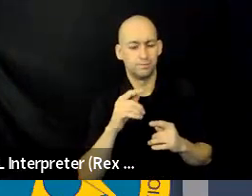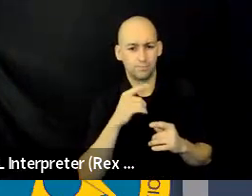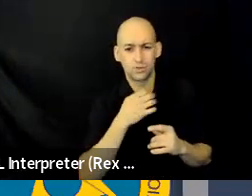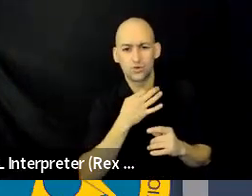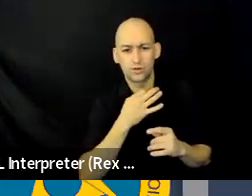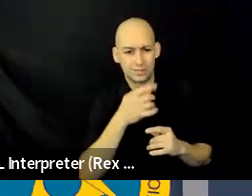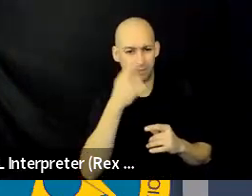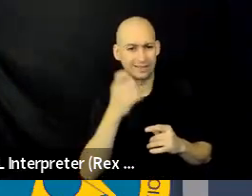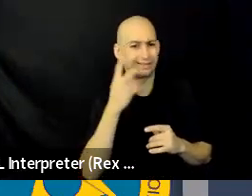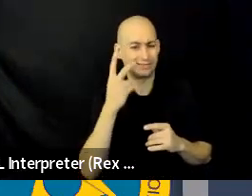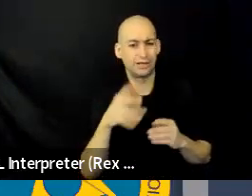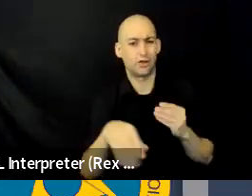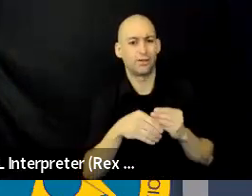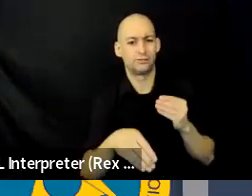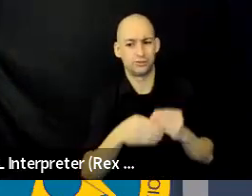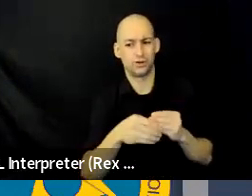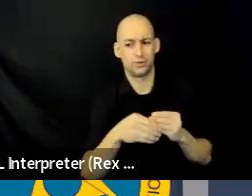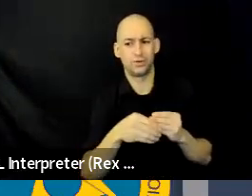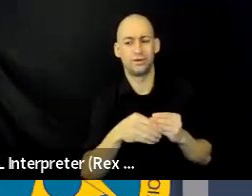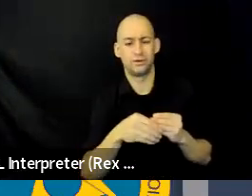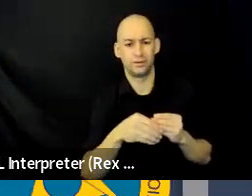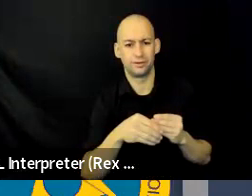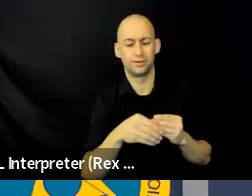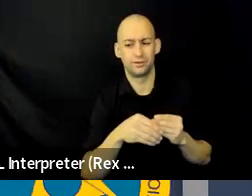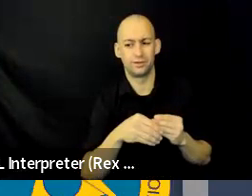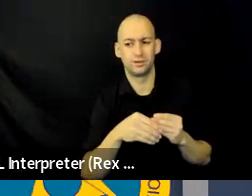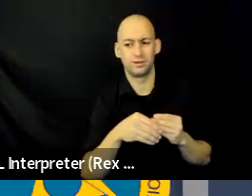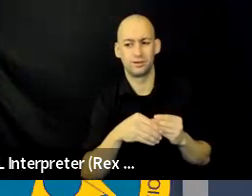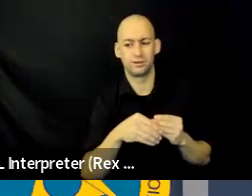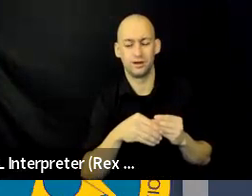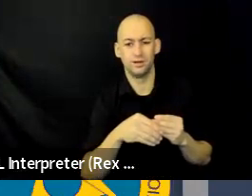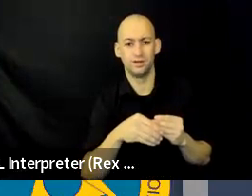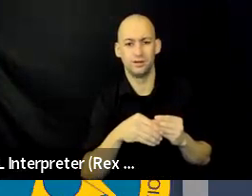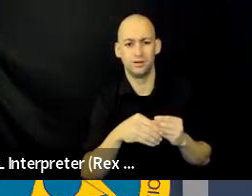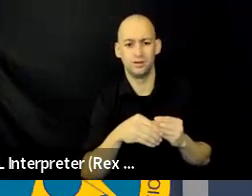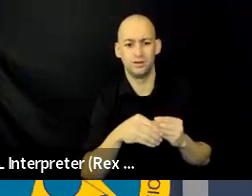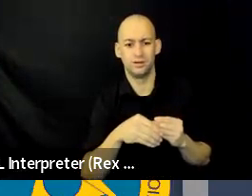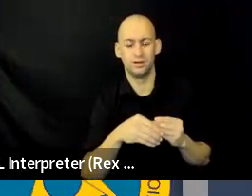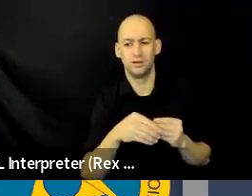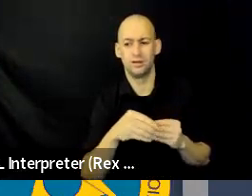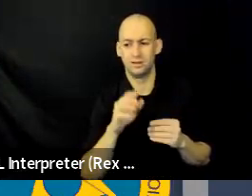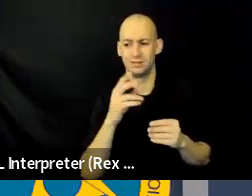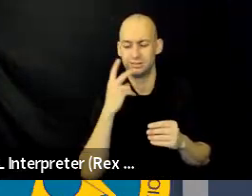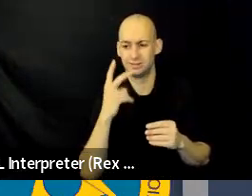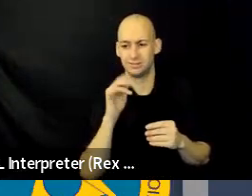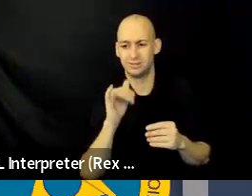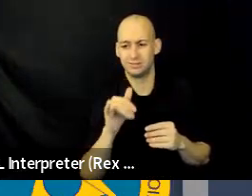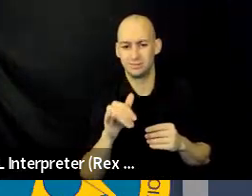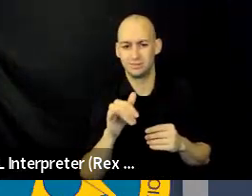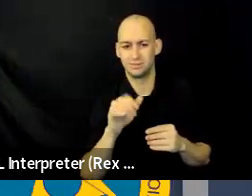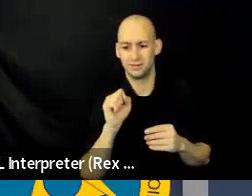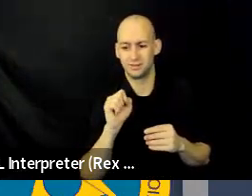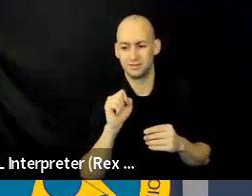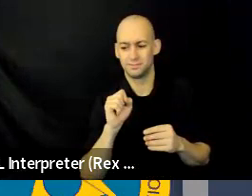see this also as we just did this SB 671 report. And so we're going to have a